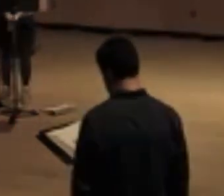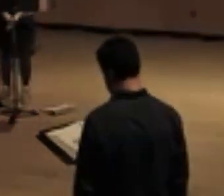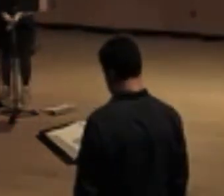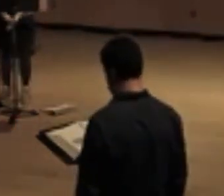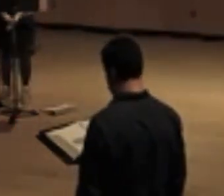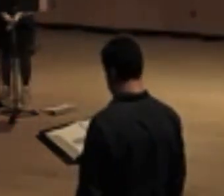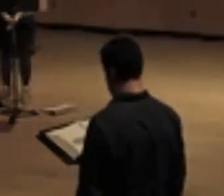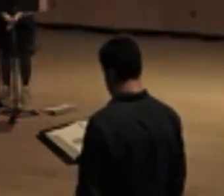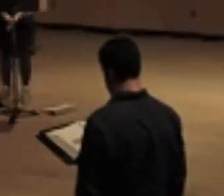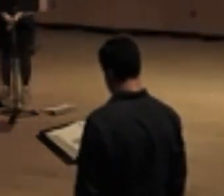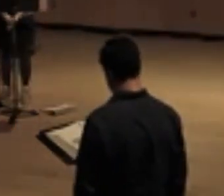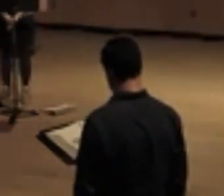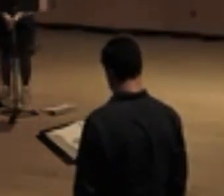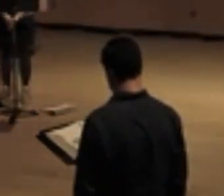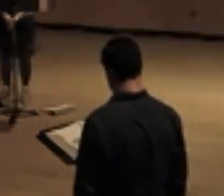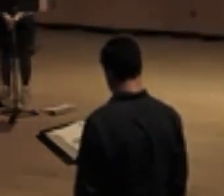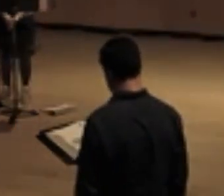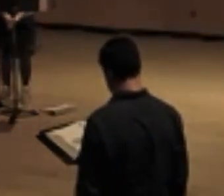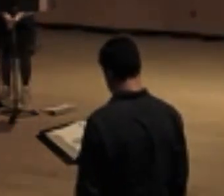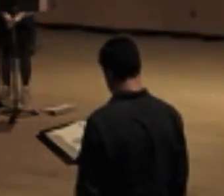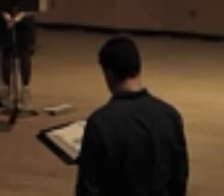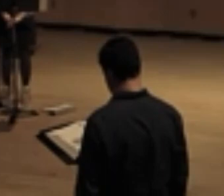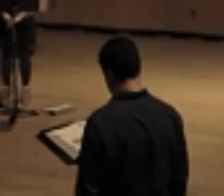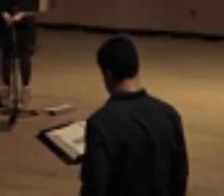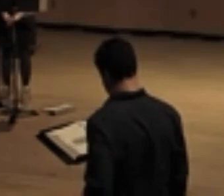little time to be with a